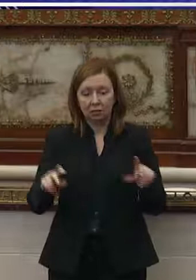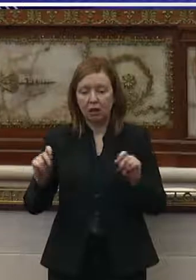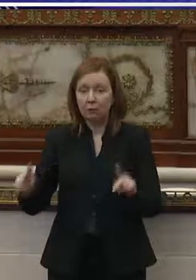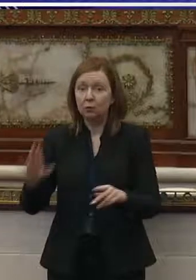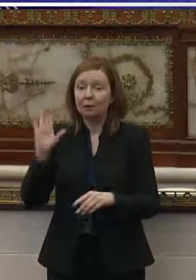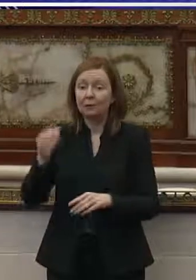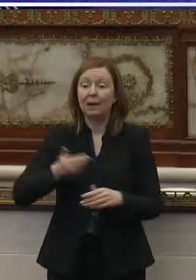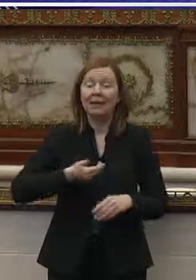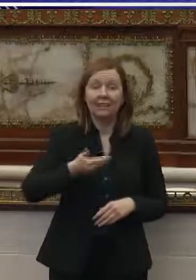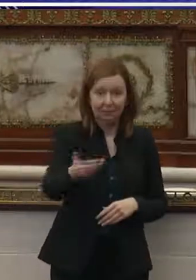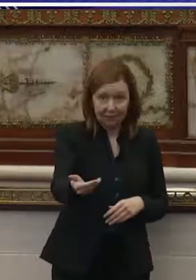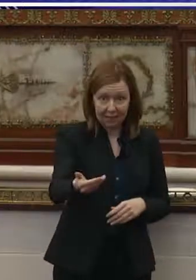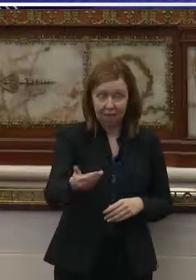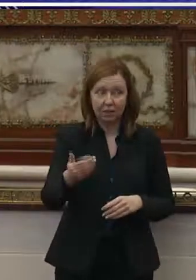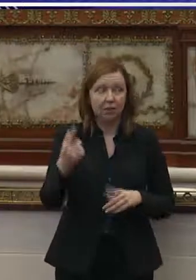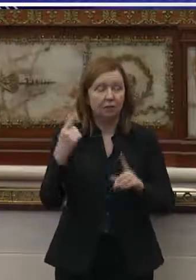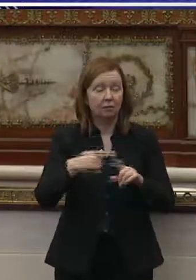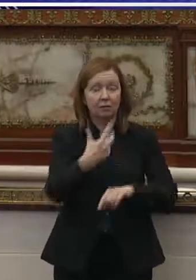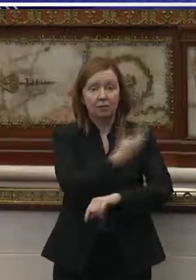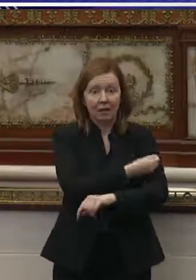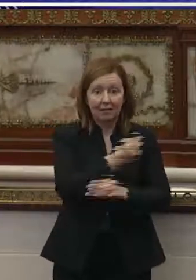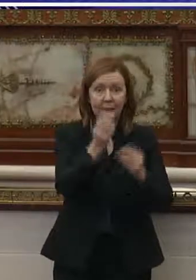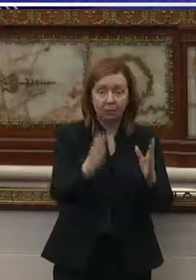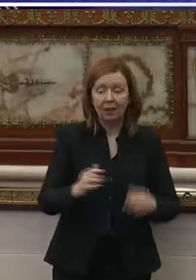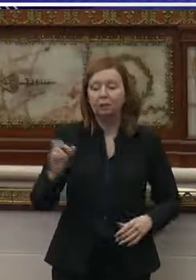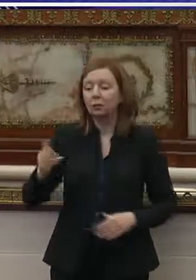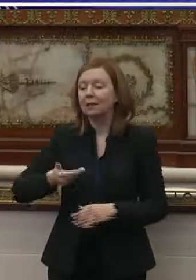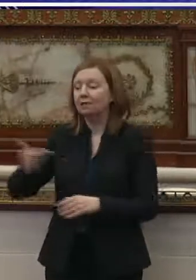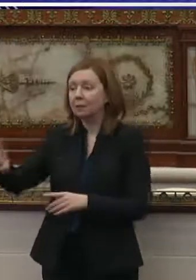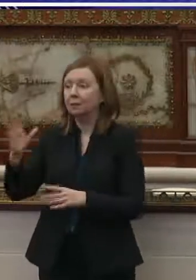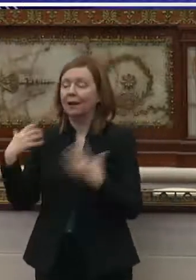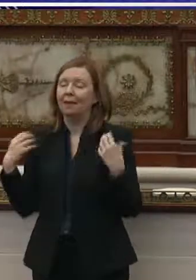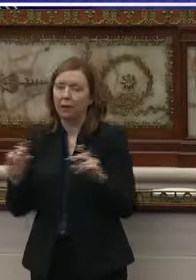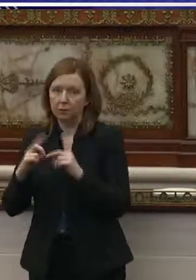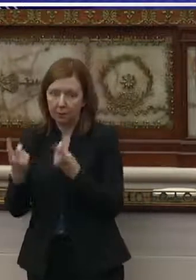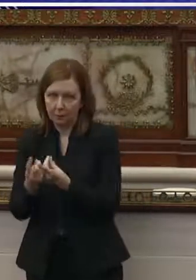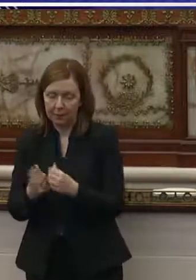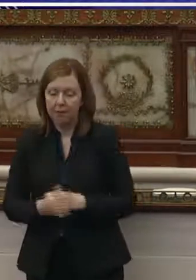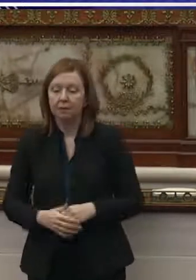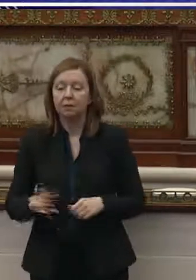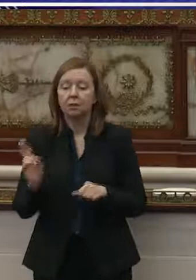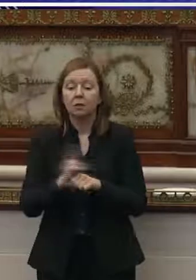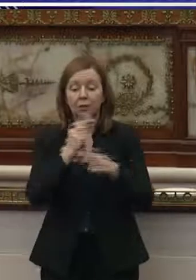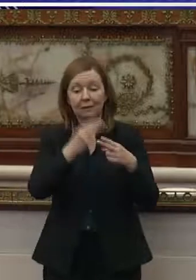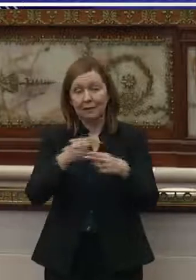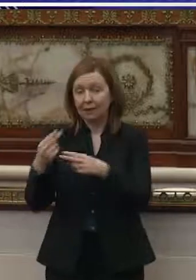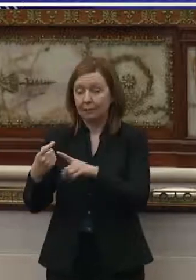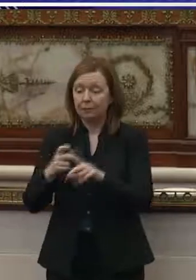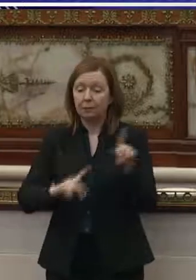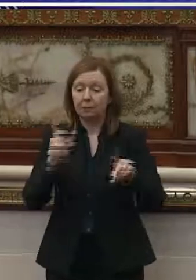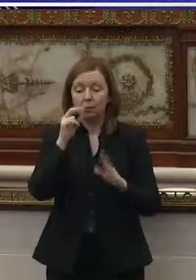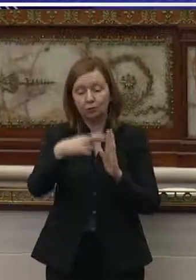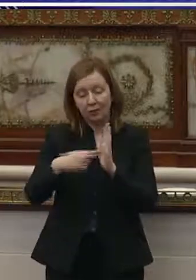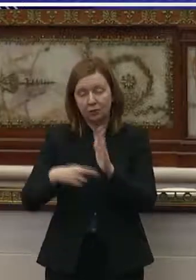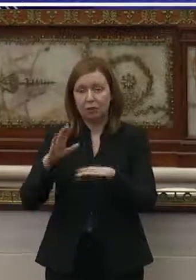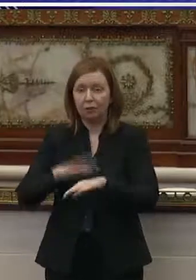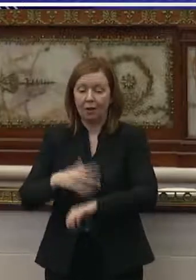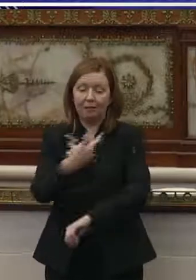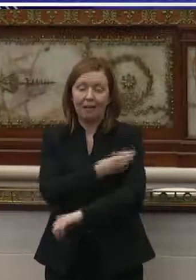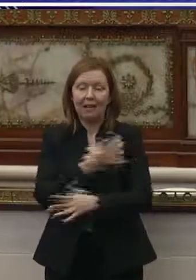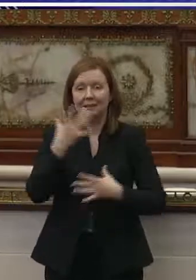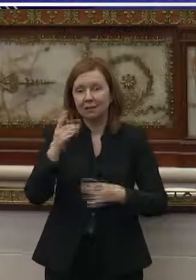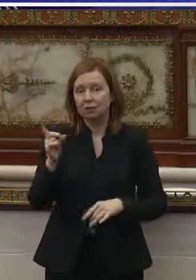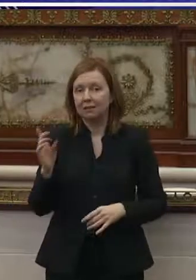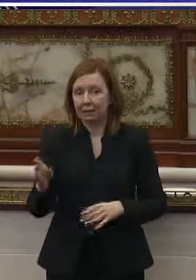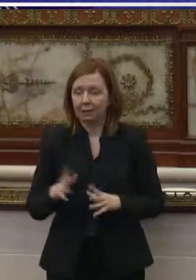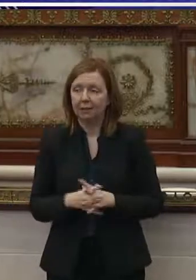by invitation by the vaccine providers or by invitation by the health department, using names from people who are registered on our vaccine interest